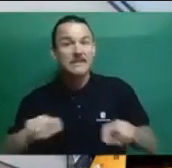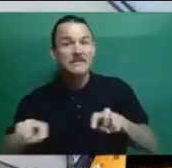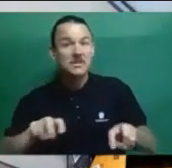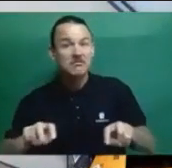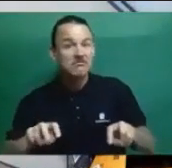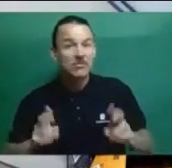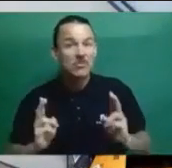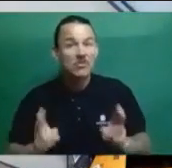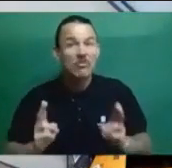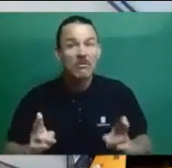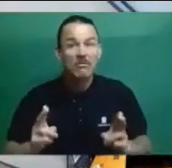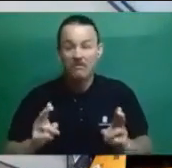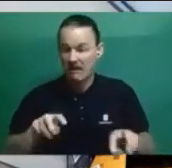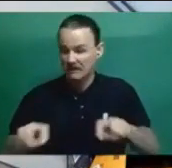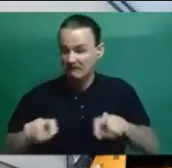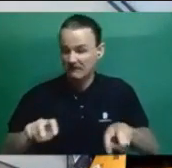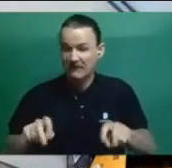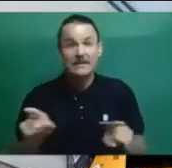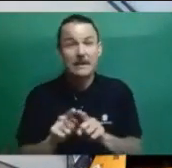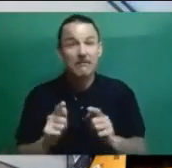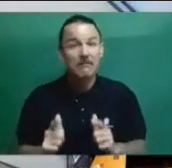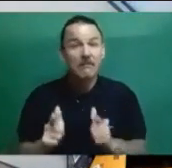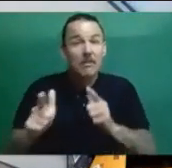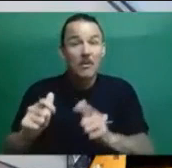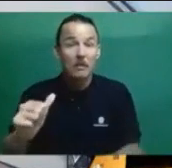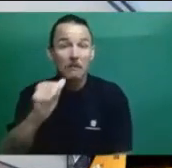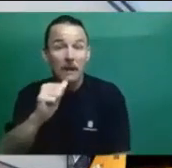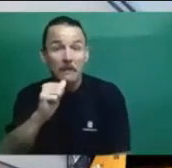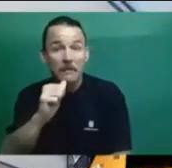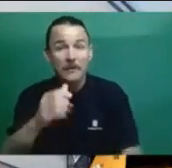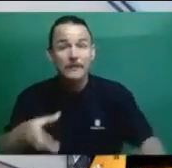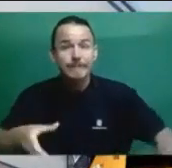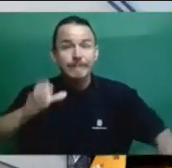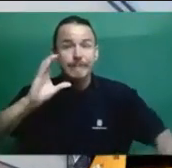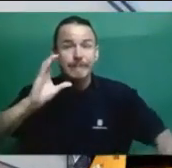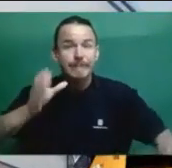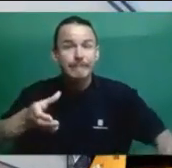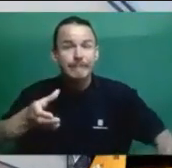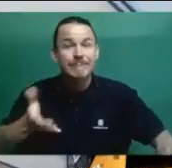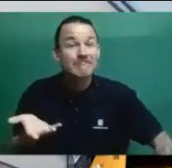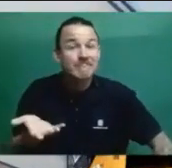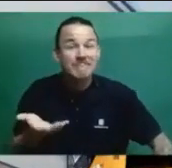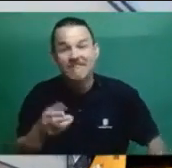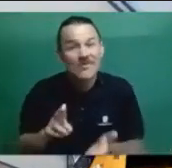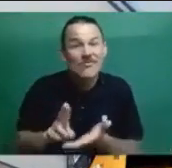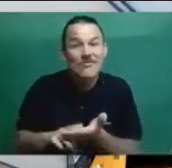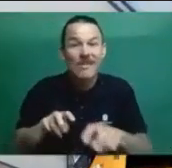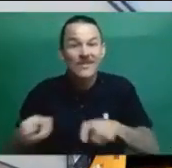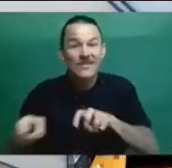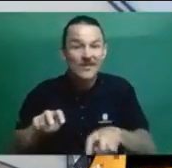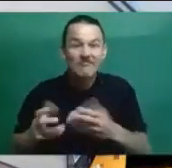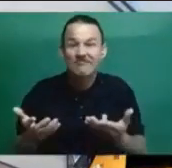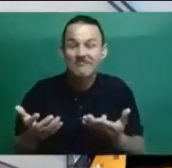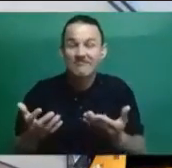beer is a perfectly legitimate activity. There will be minorities of Victorians who can't do that responsibly, and we should support them. That's what